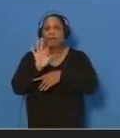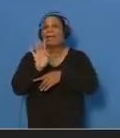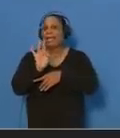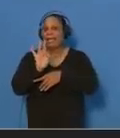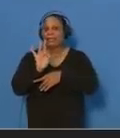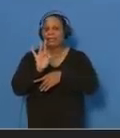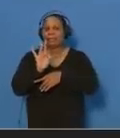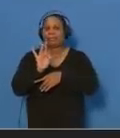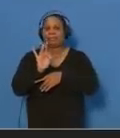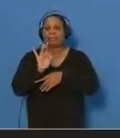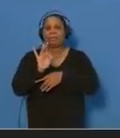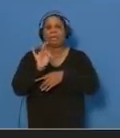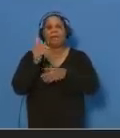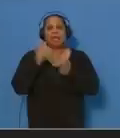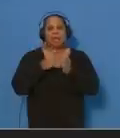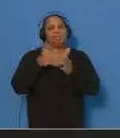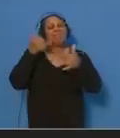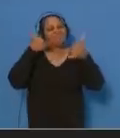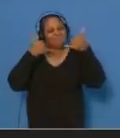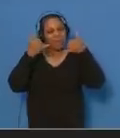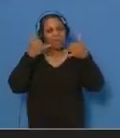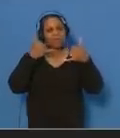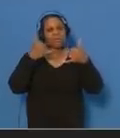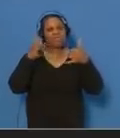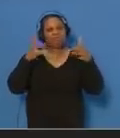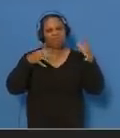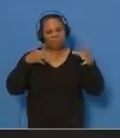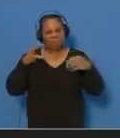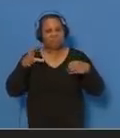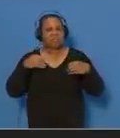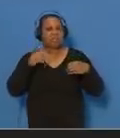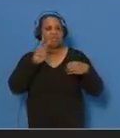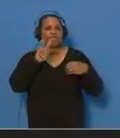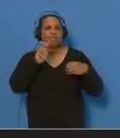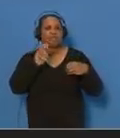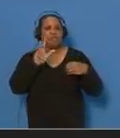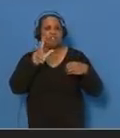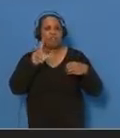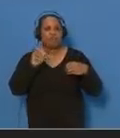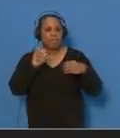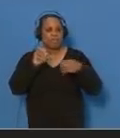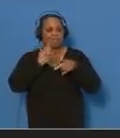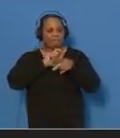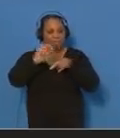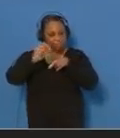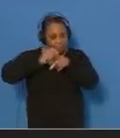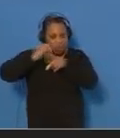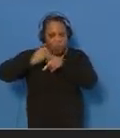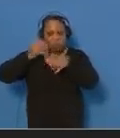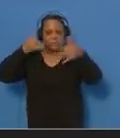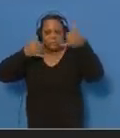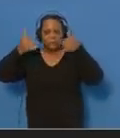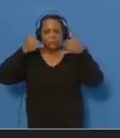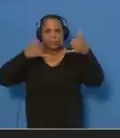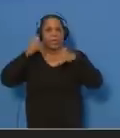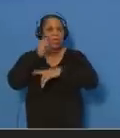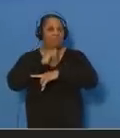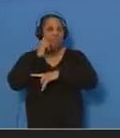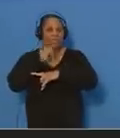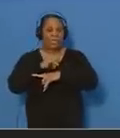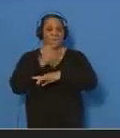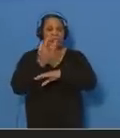444-2498. The helpline is receiving, on average, 230 calls a day, many of them around the